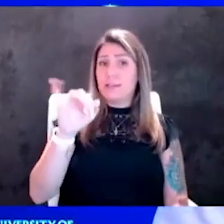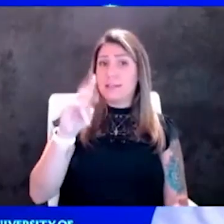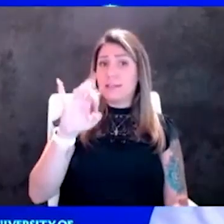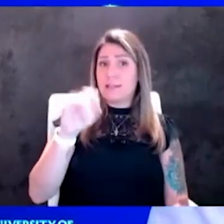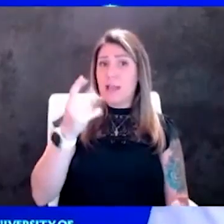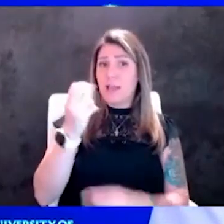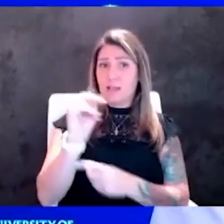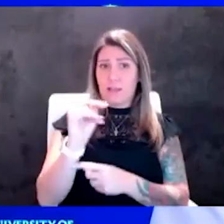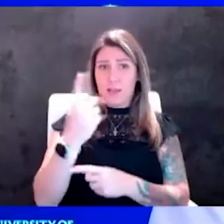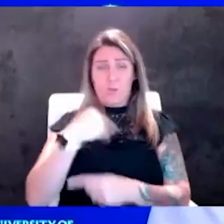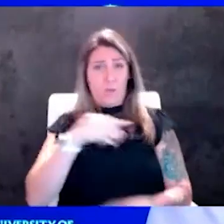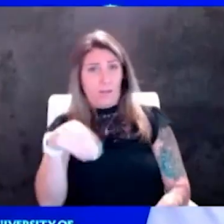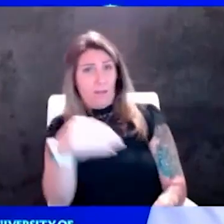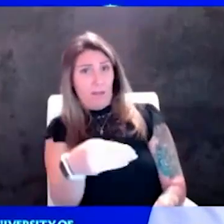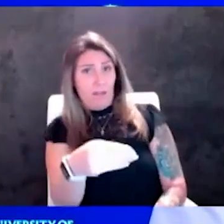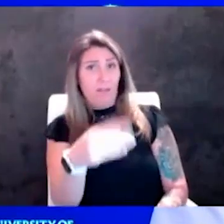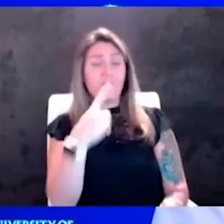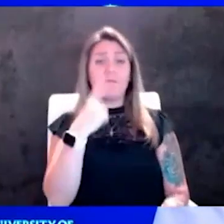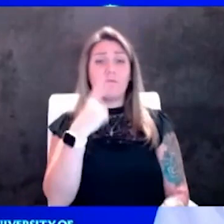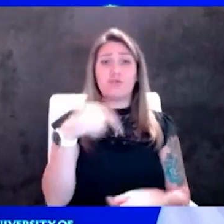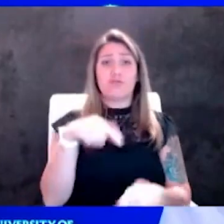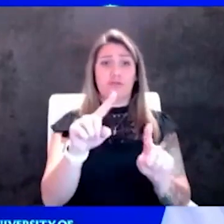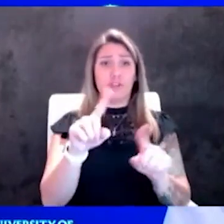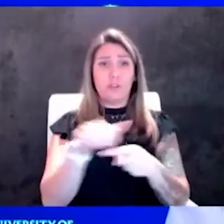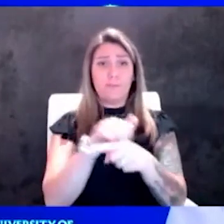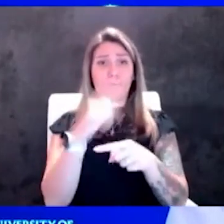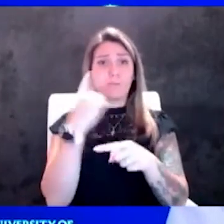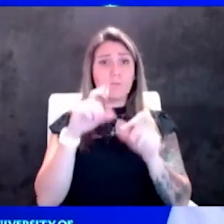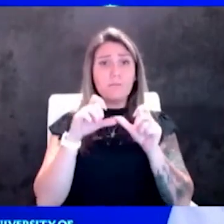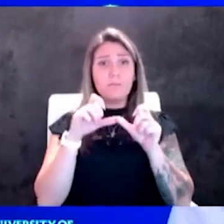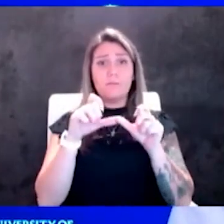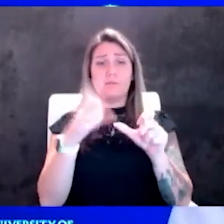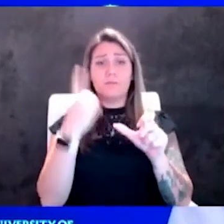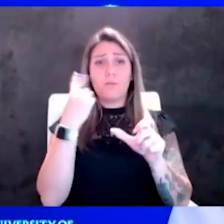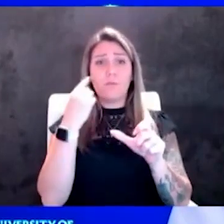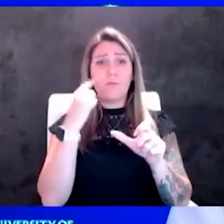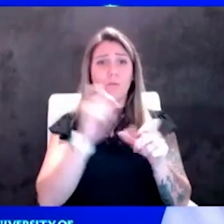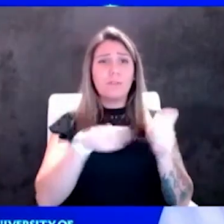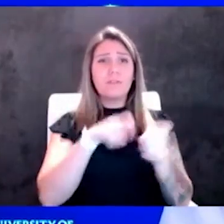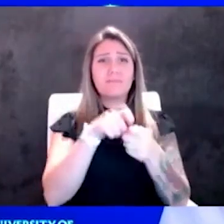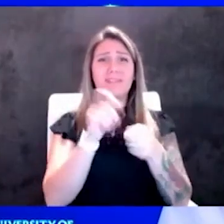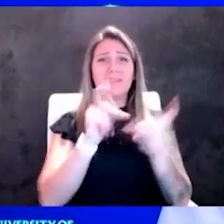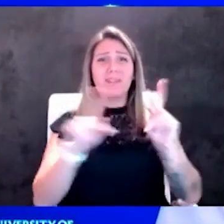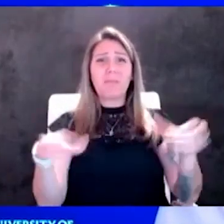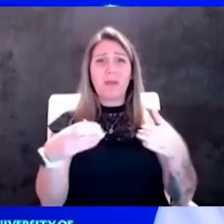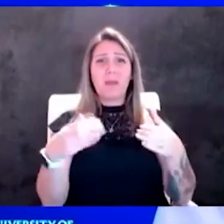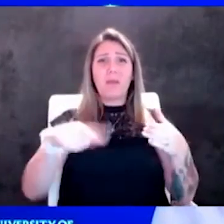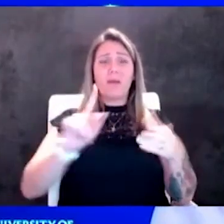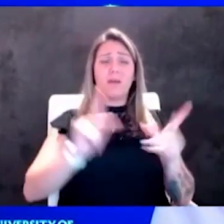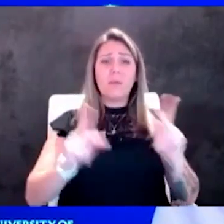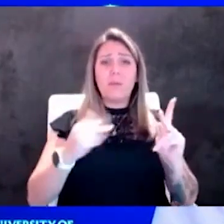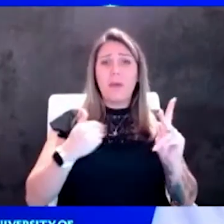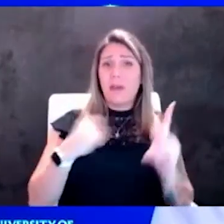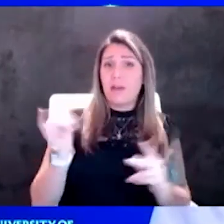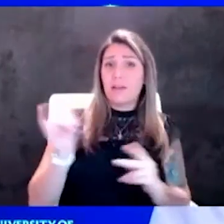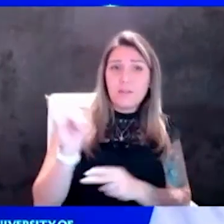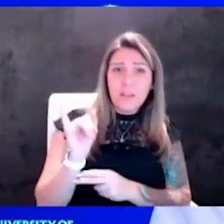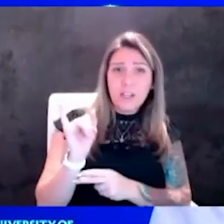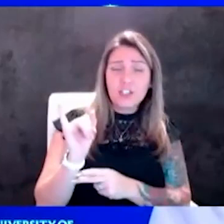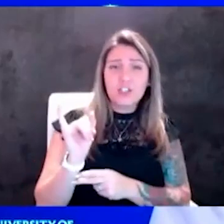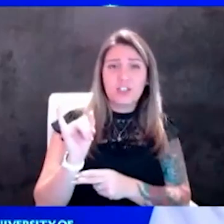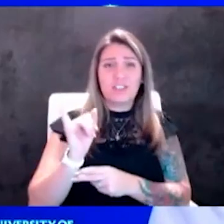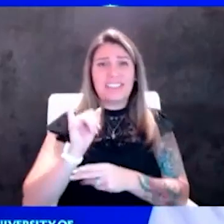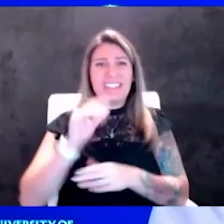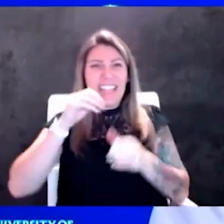in practice for extended periods of time for certain populations, and those are those people who've had infections in that hardware that we've talked